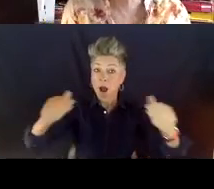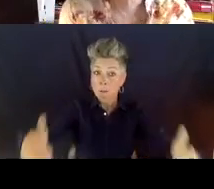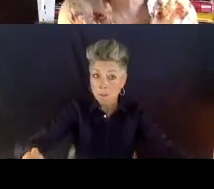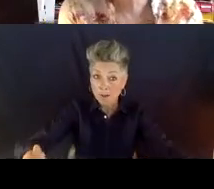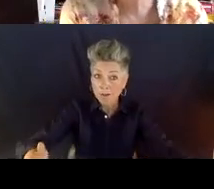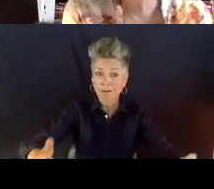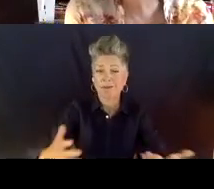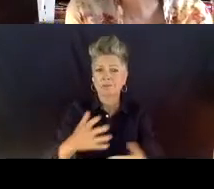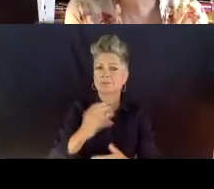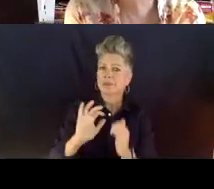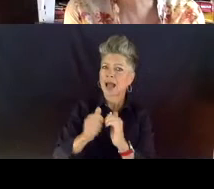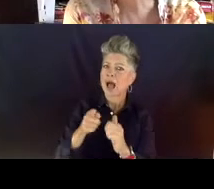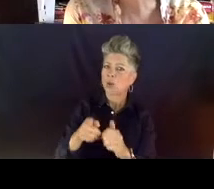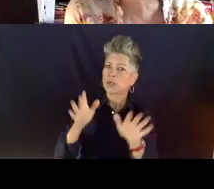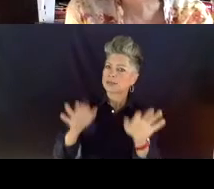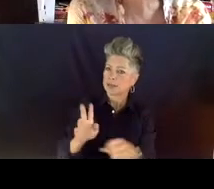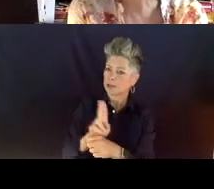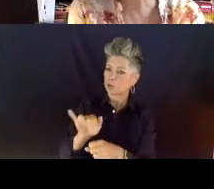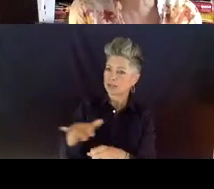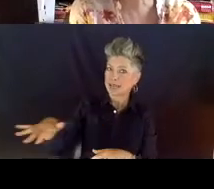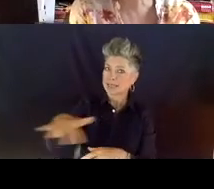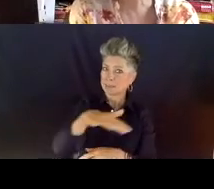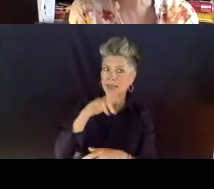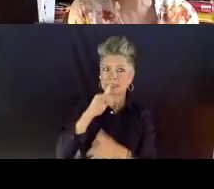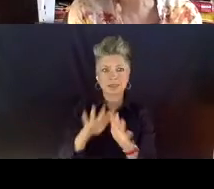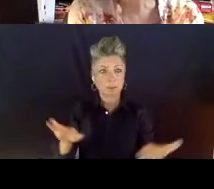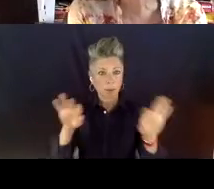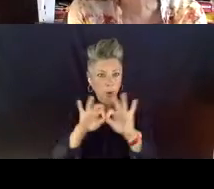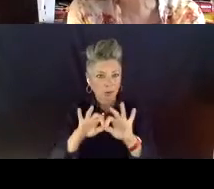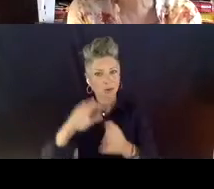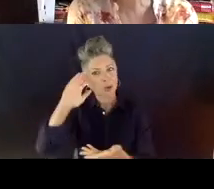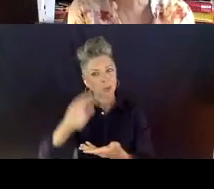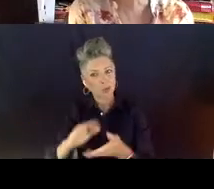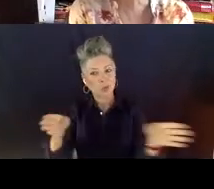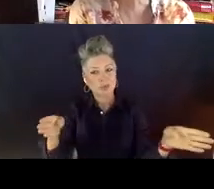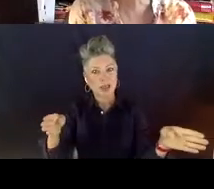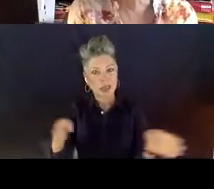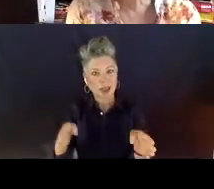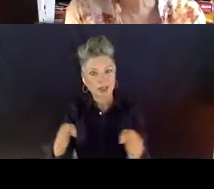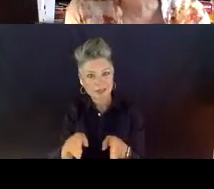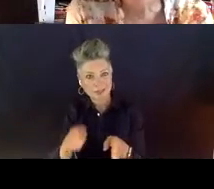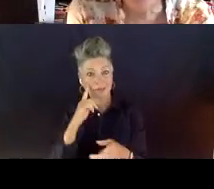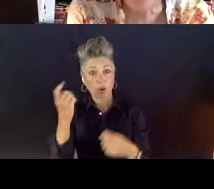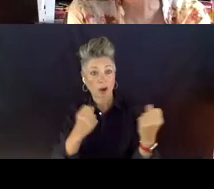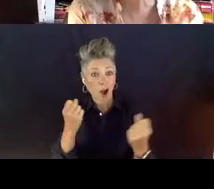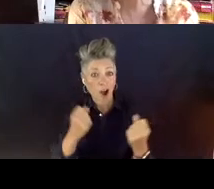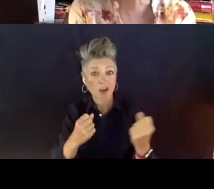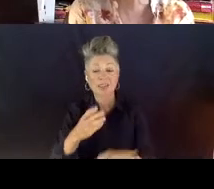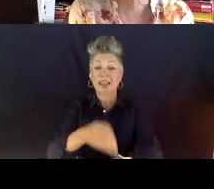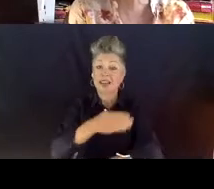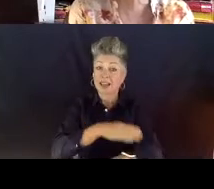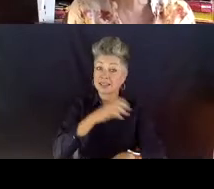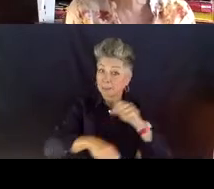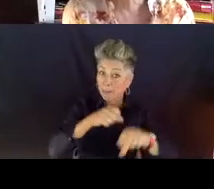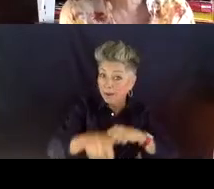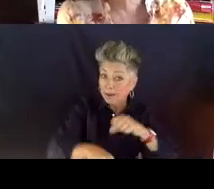important. By reducing the lane widths for the car, enhancing our bike facilities, enhancing our